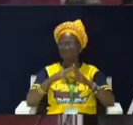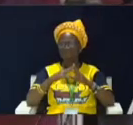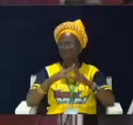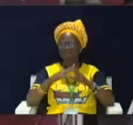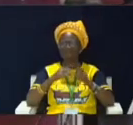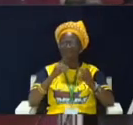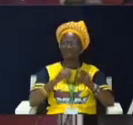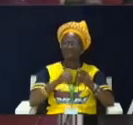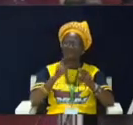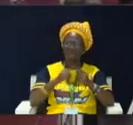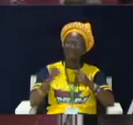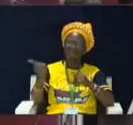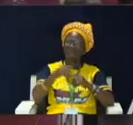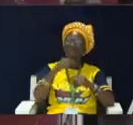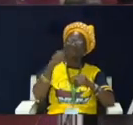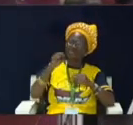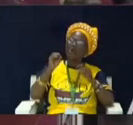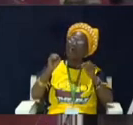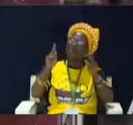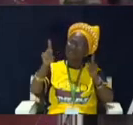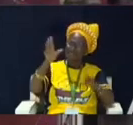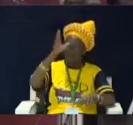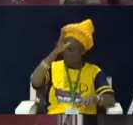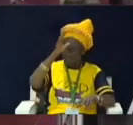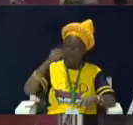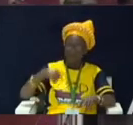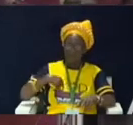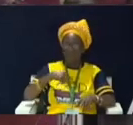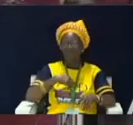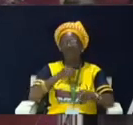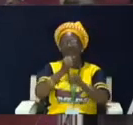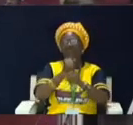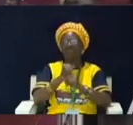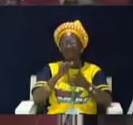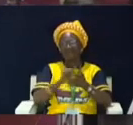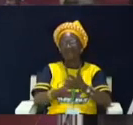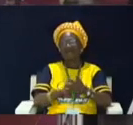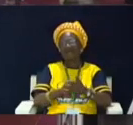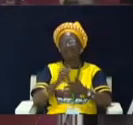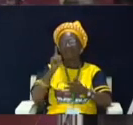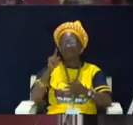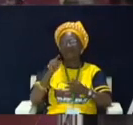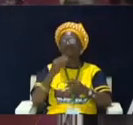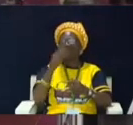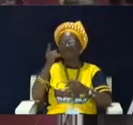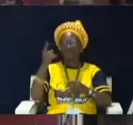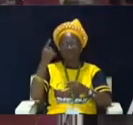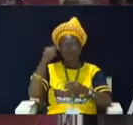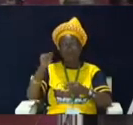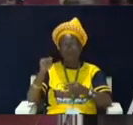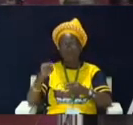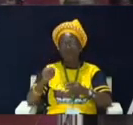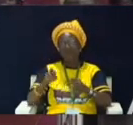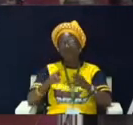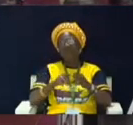And then you say, okay, Daddy, we got that one. Thank you for revealing it to us.